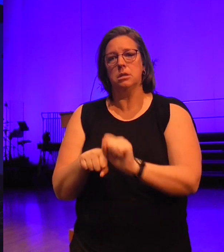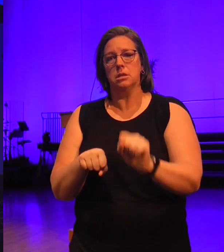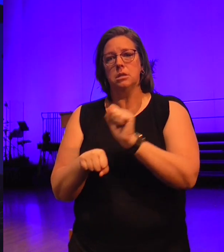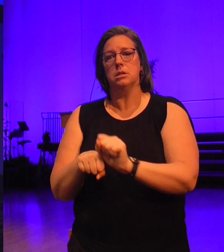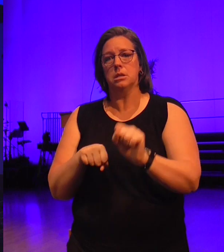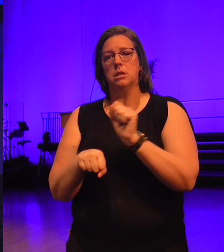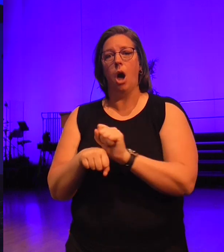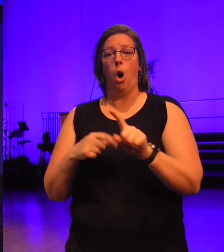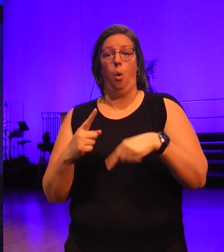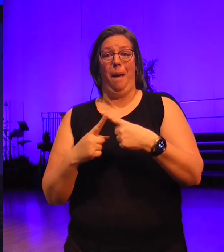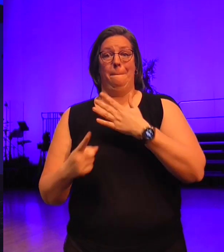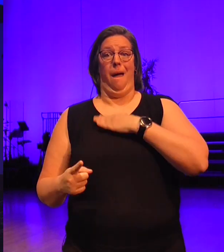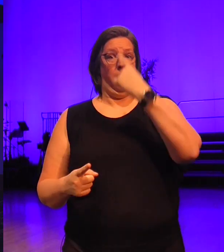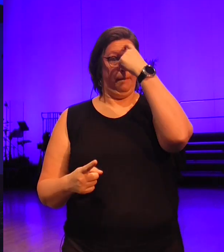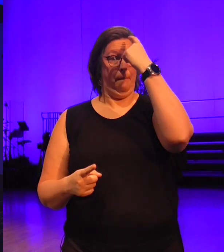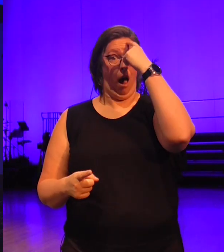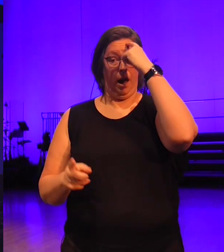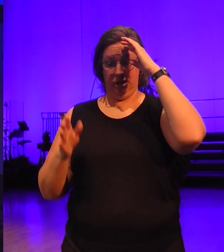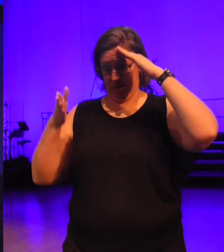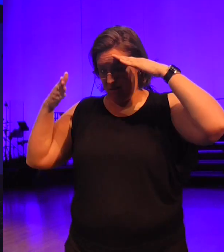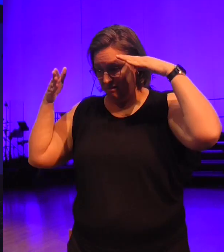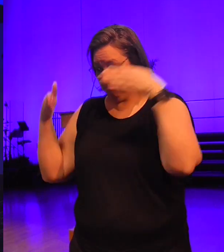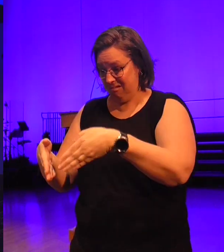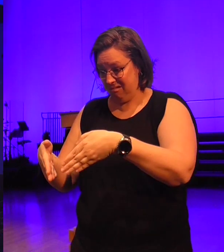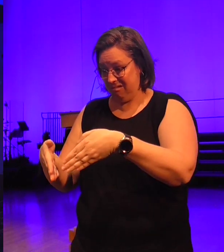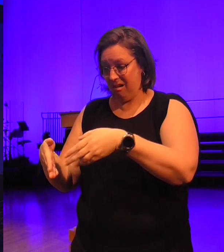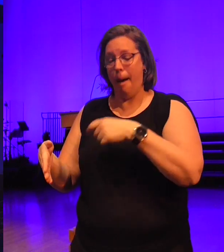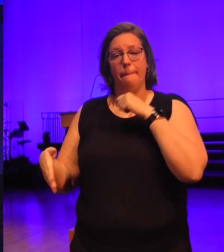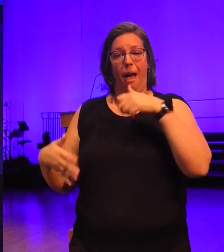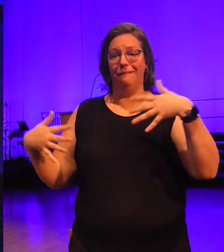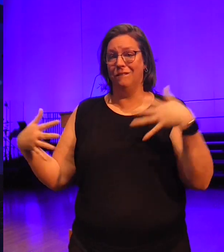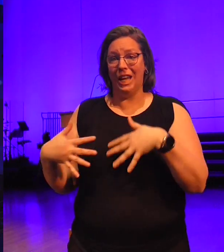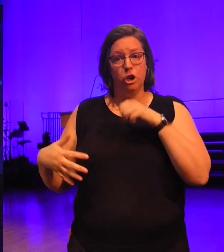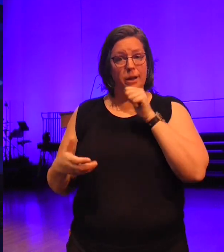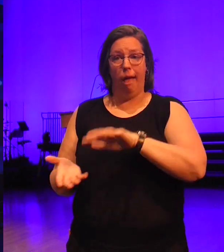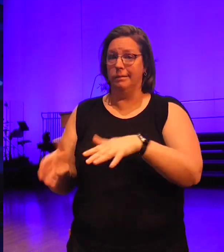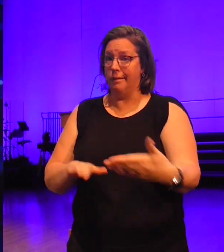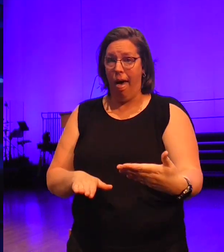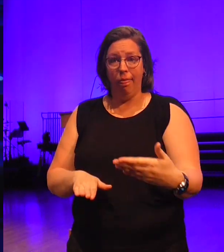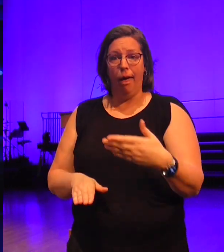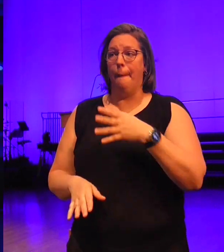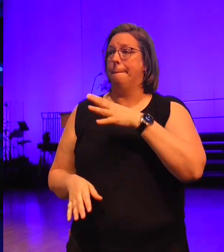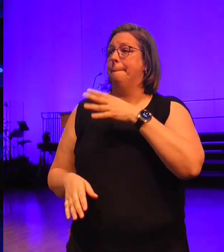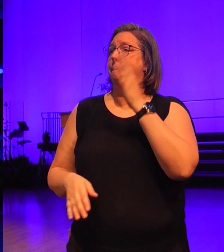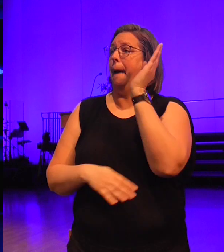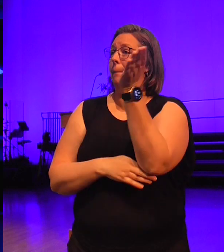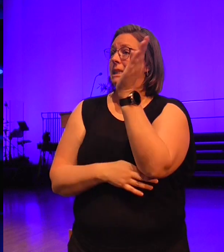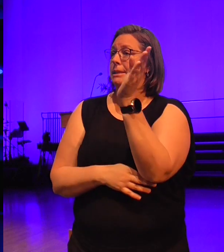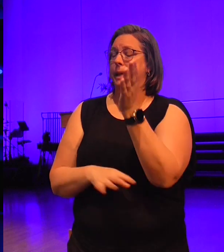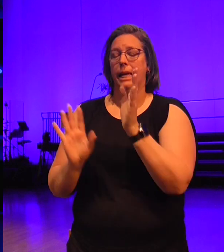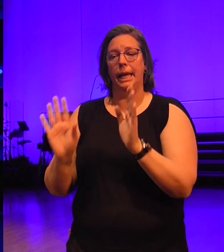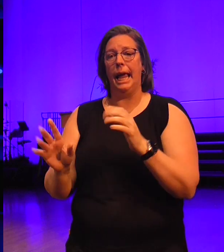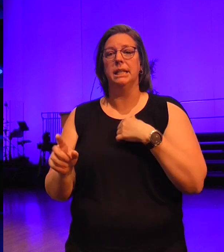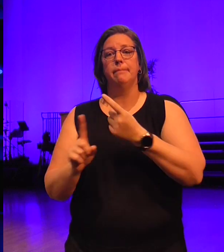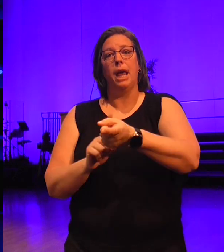in the grind, the goingness, my greatest fear isn't death. It's not public speaking. It's being a minute late to